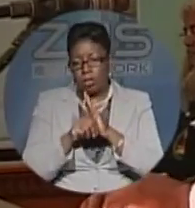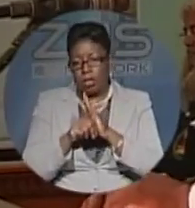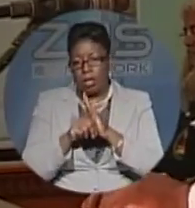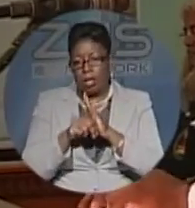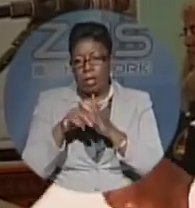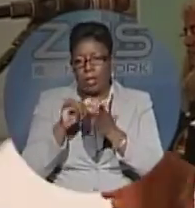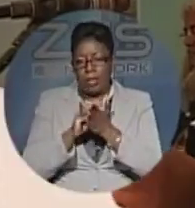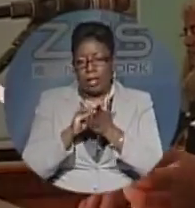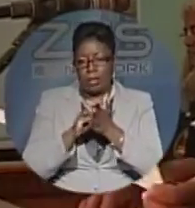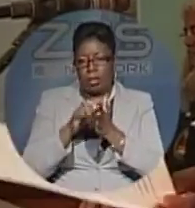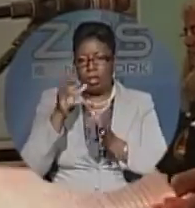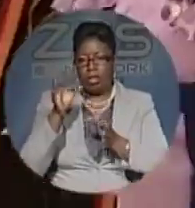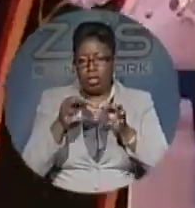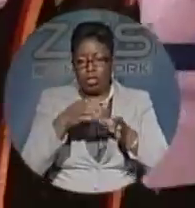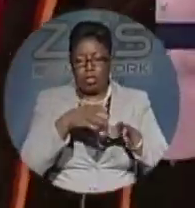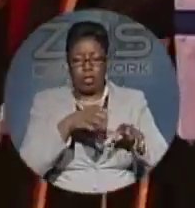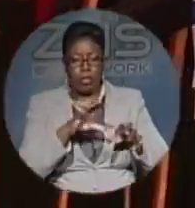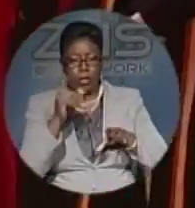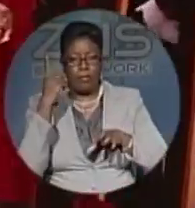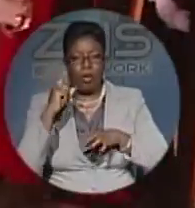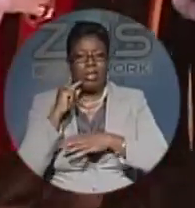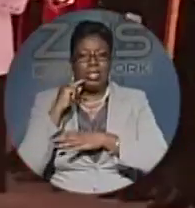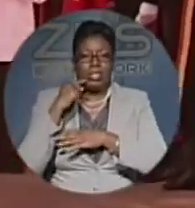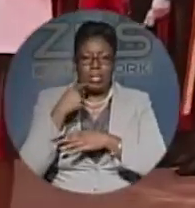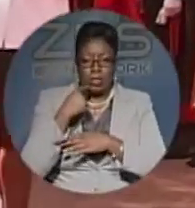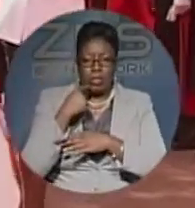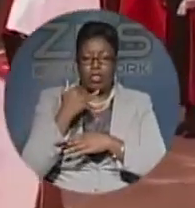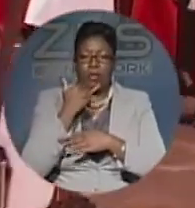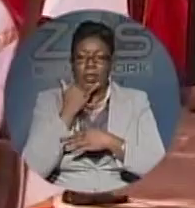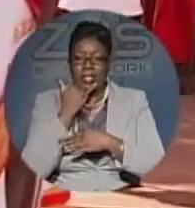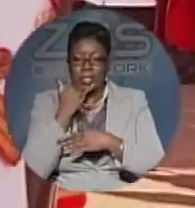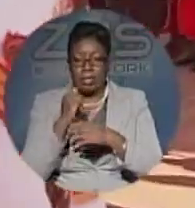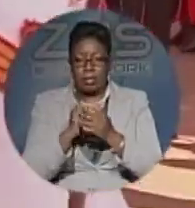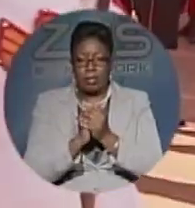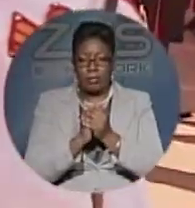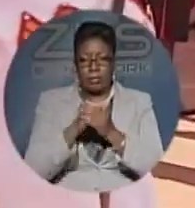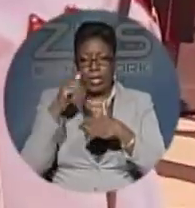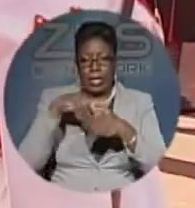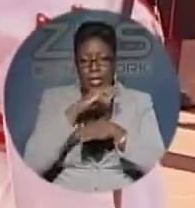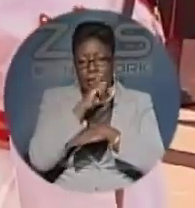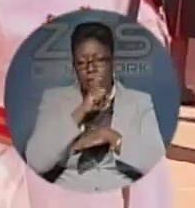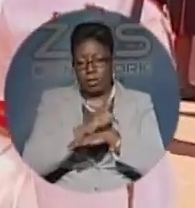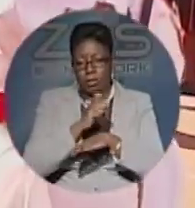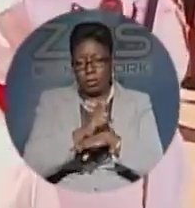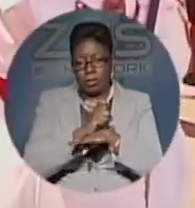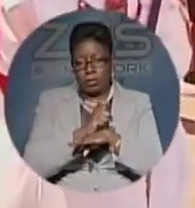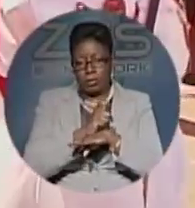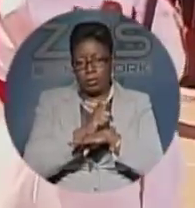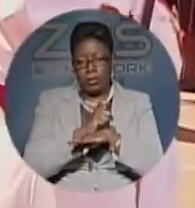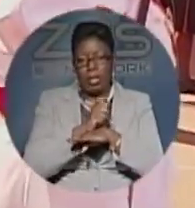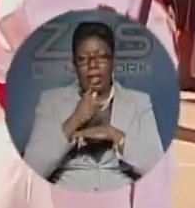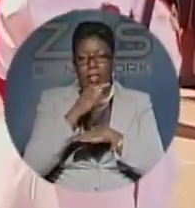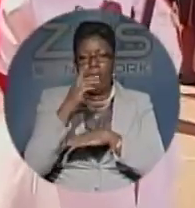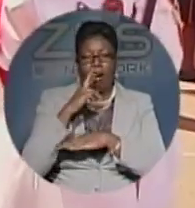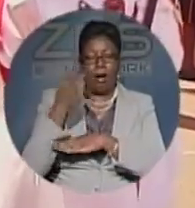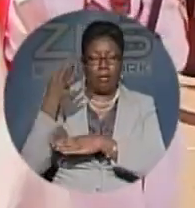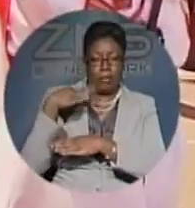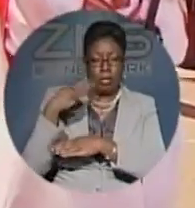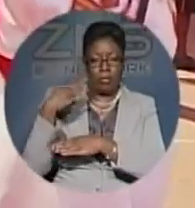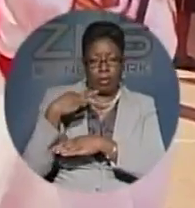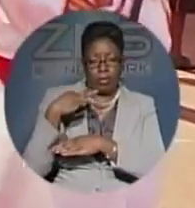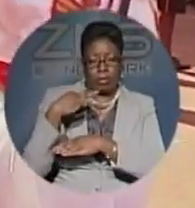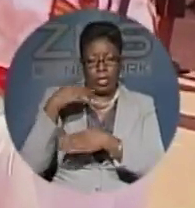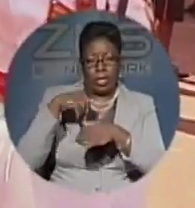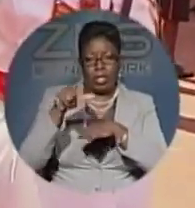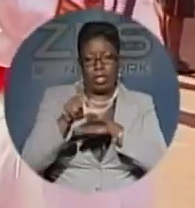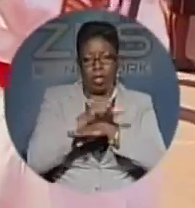jury for certain serious offenses. Meantime, Eleuthera and Exuma are benefiting from resident magistrates who will also serve Long Island